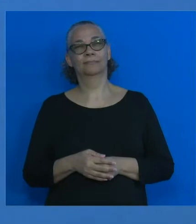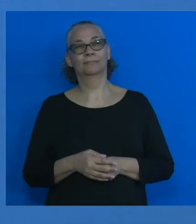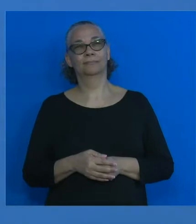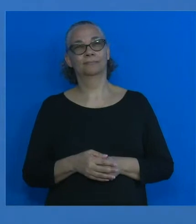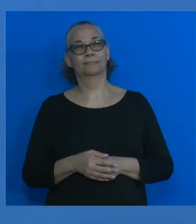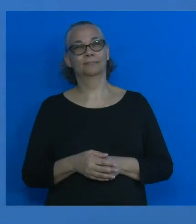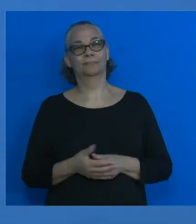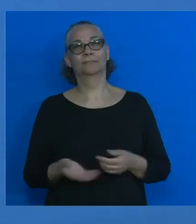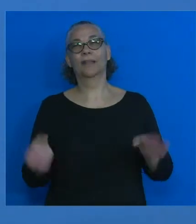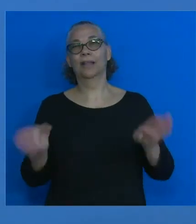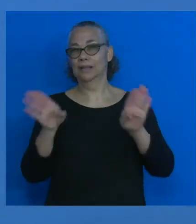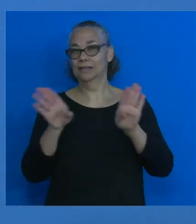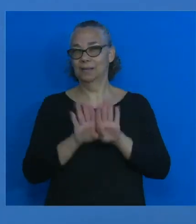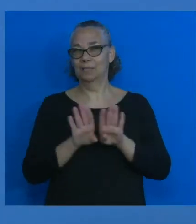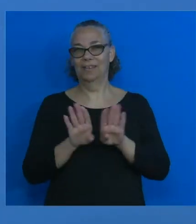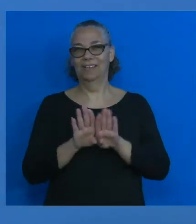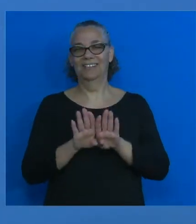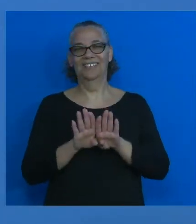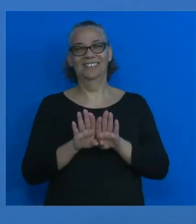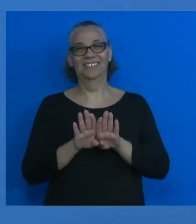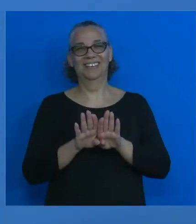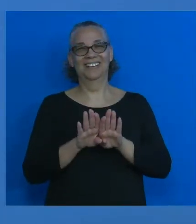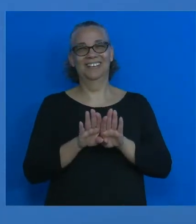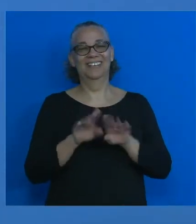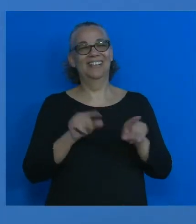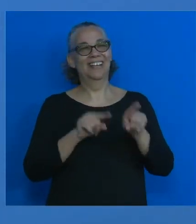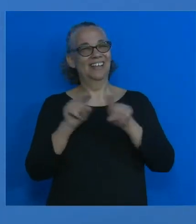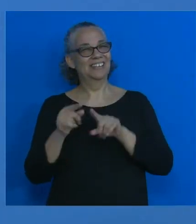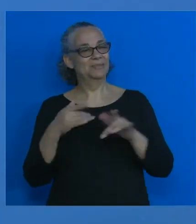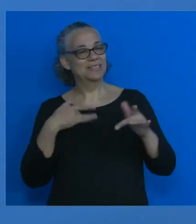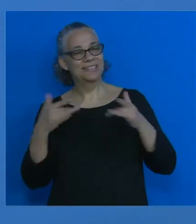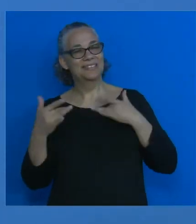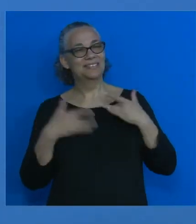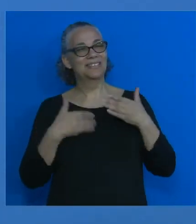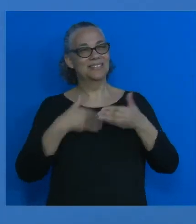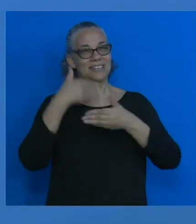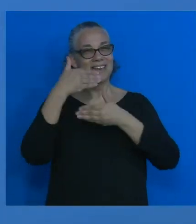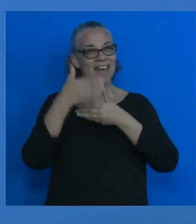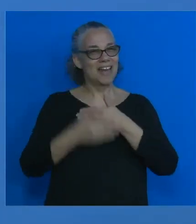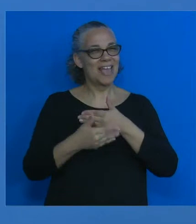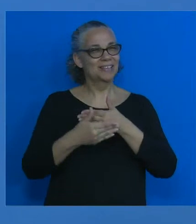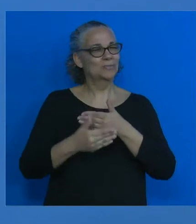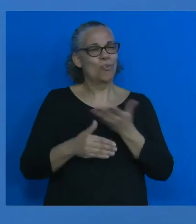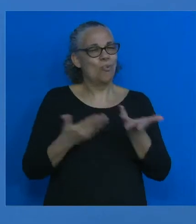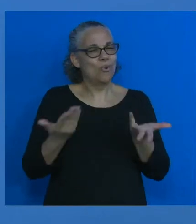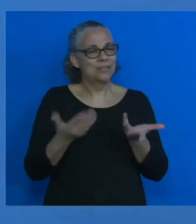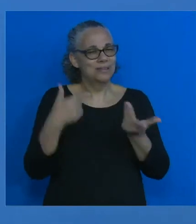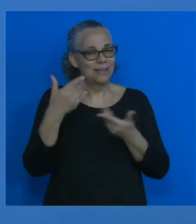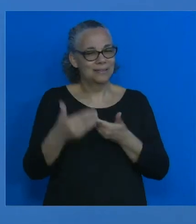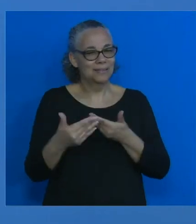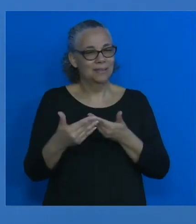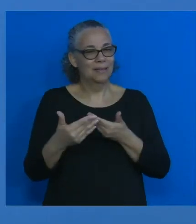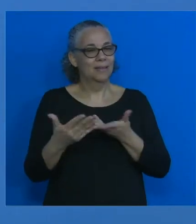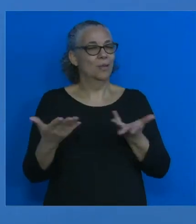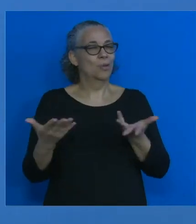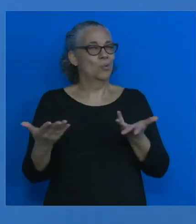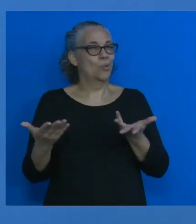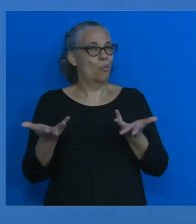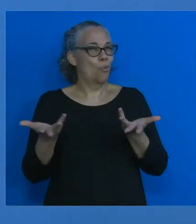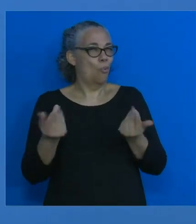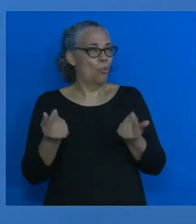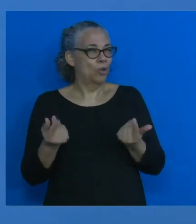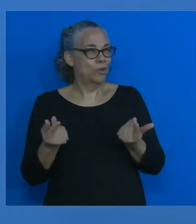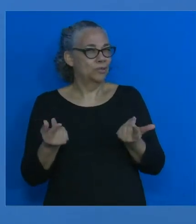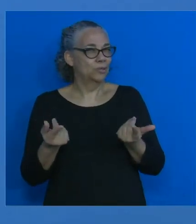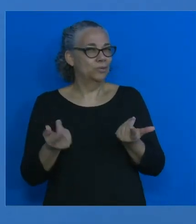In closing, as we consider the next steps and as we look at what needs to be done to ensure that we